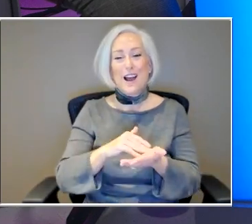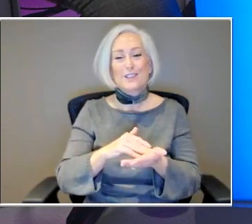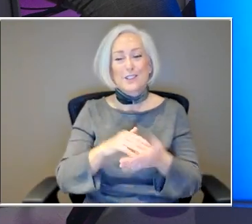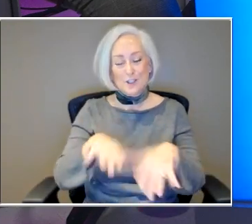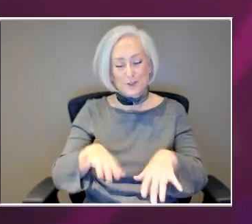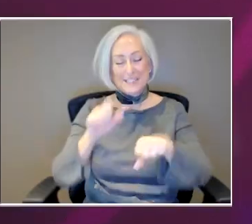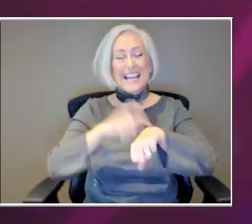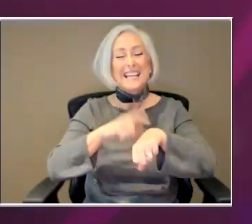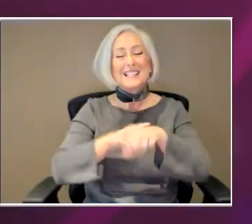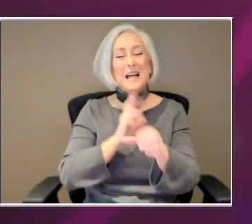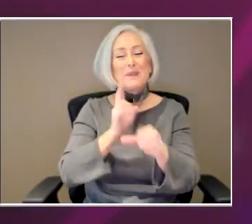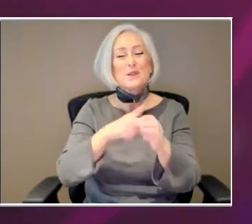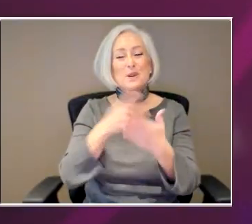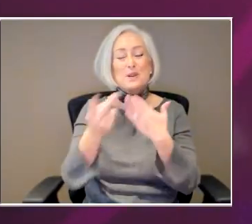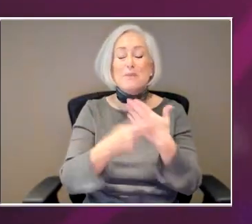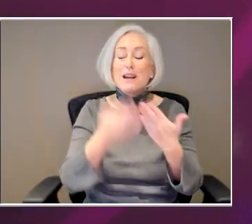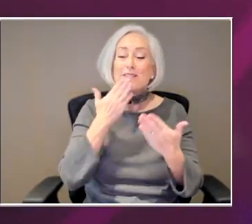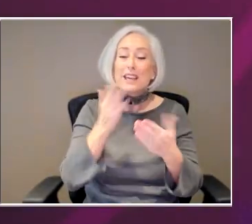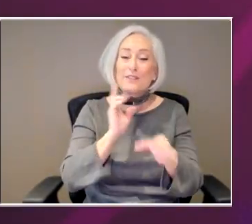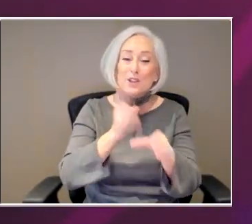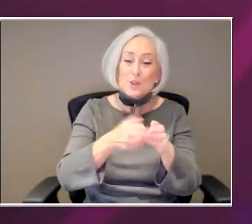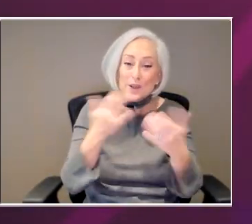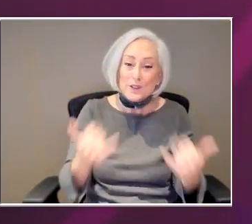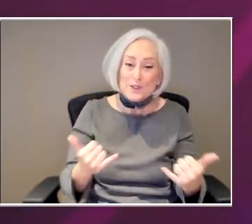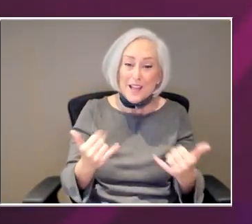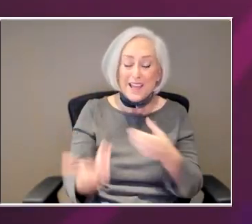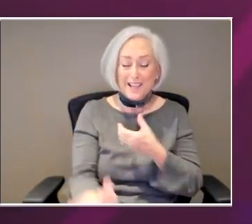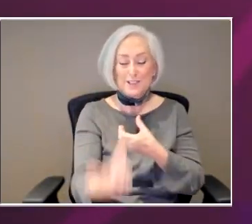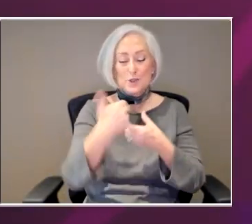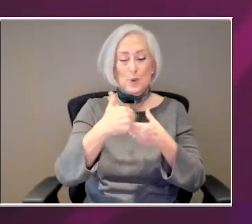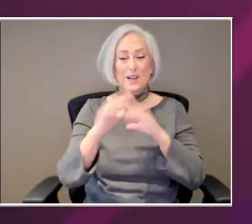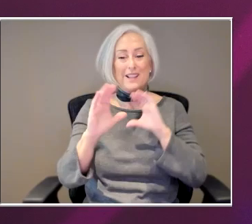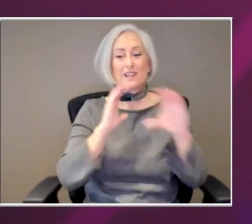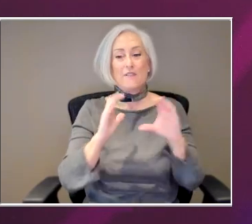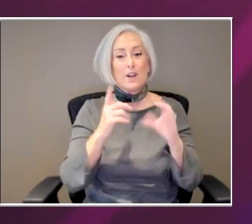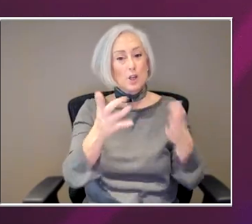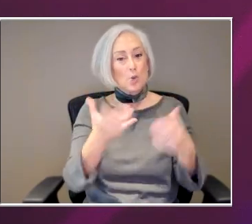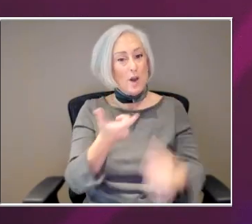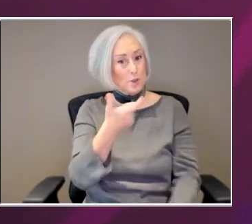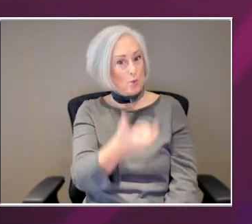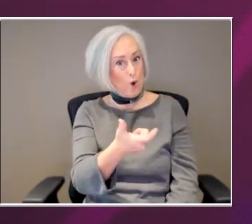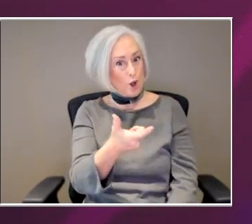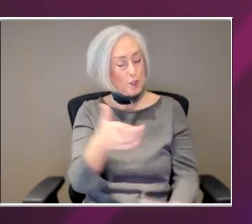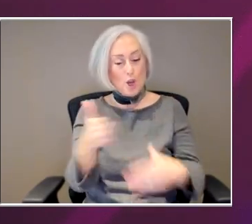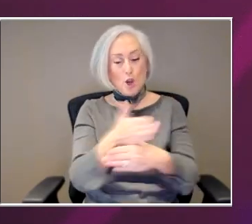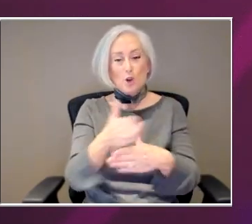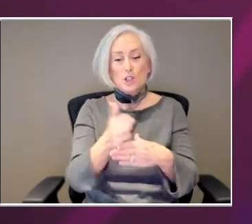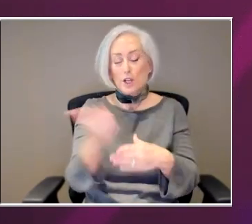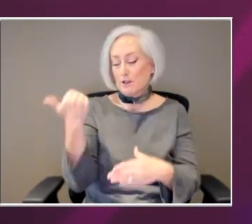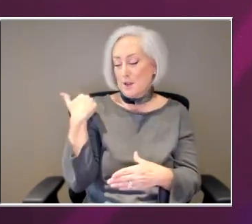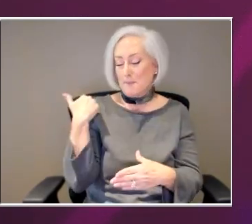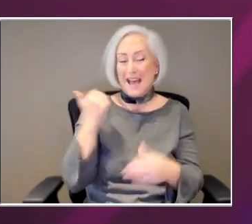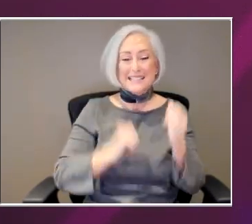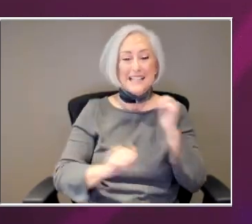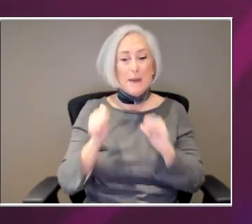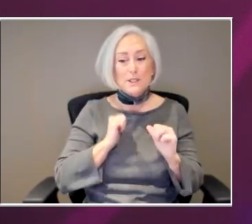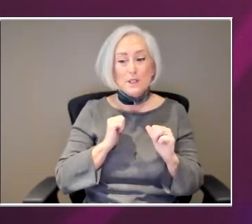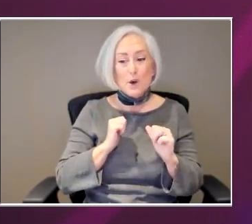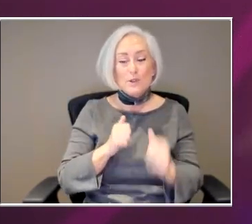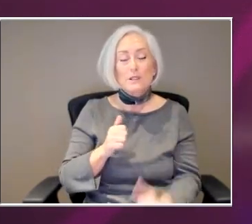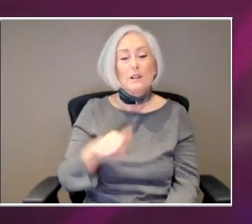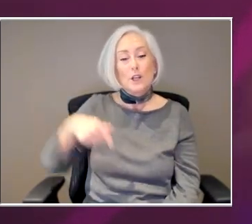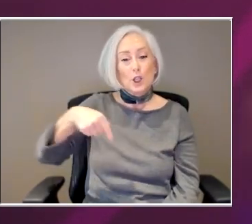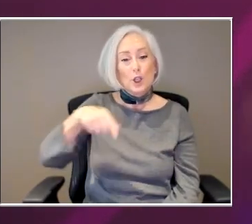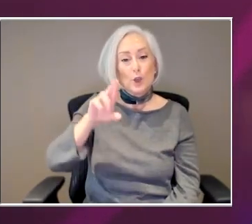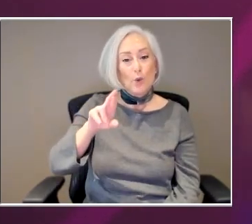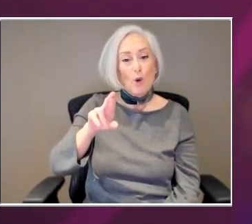Thank you so much for being with us today and joining the conversation. If you'd like to watch or share any one of our previous episodes, just scan the QR code on your screen